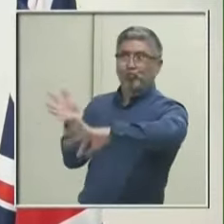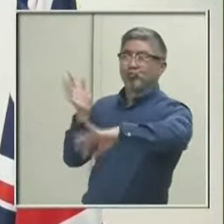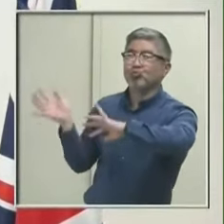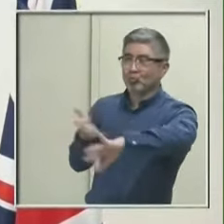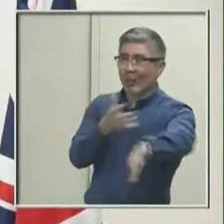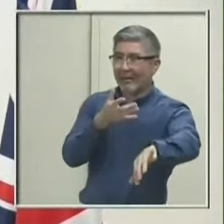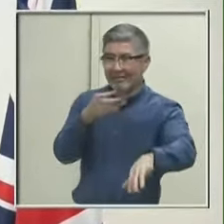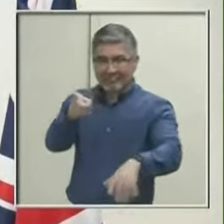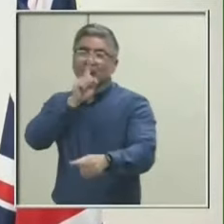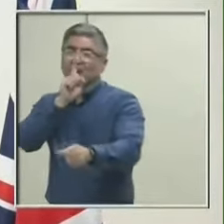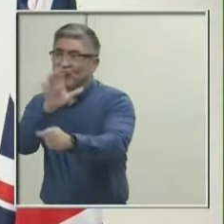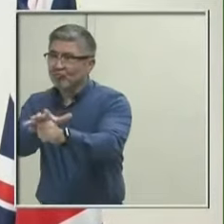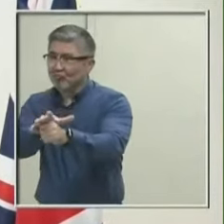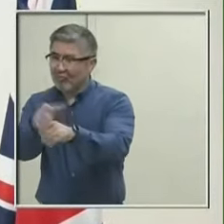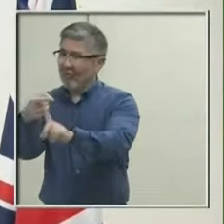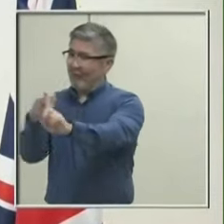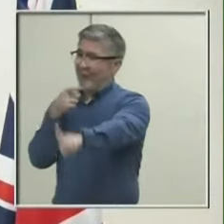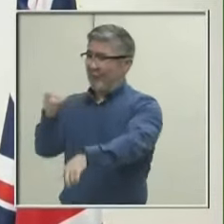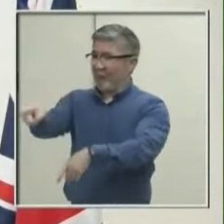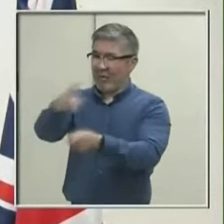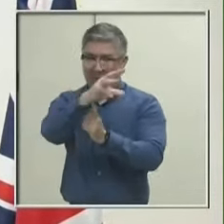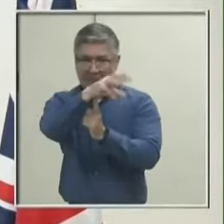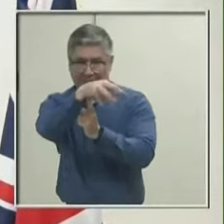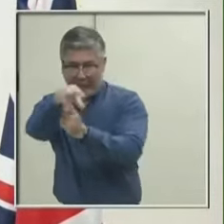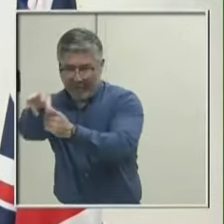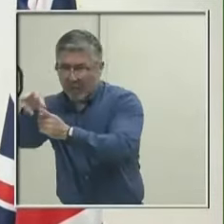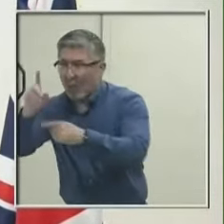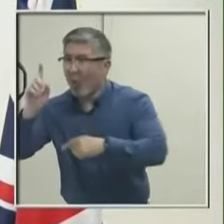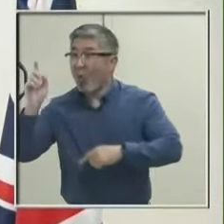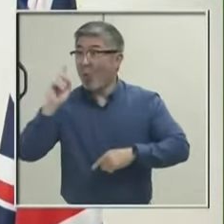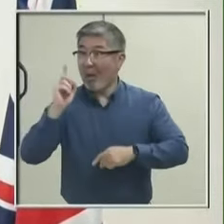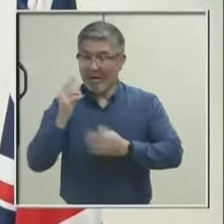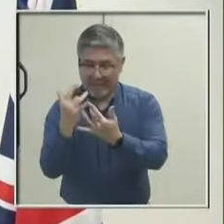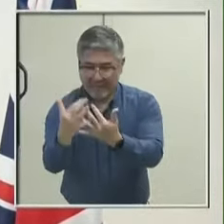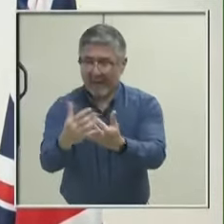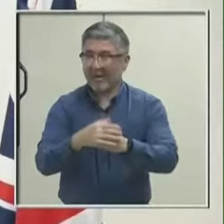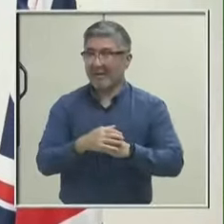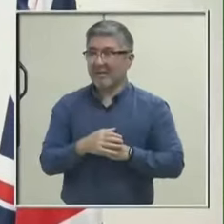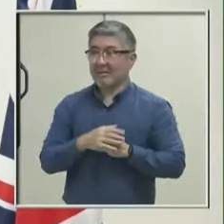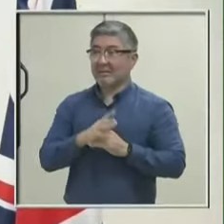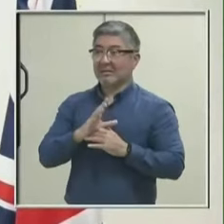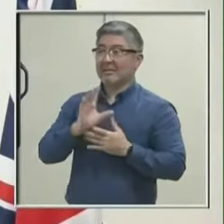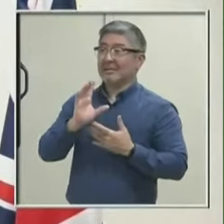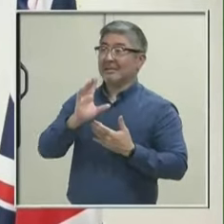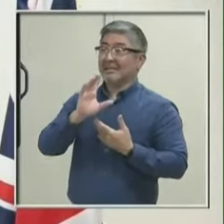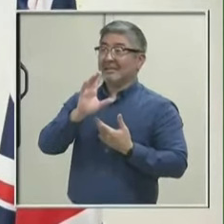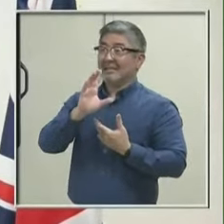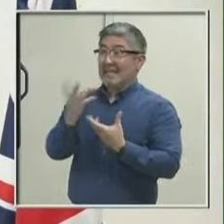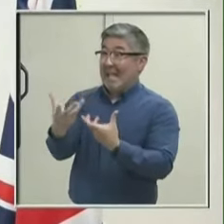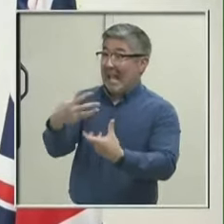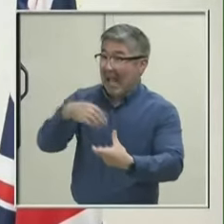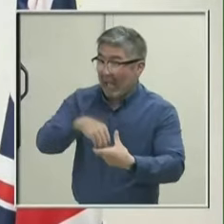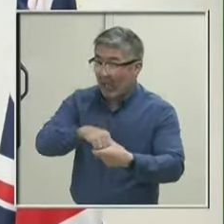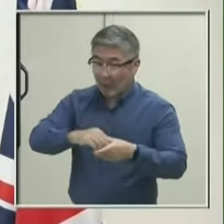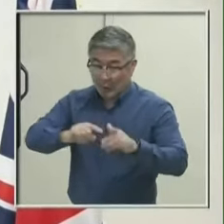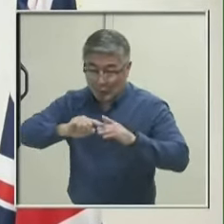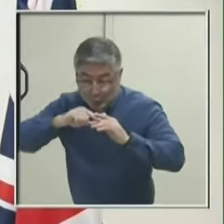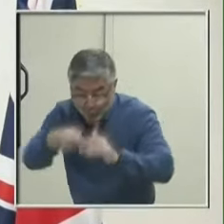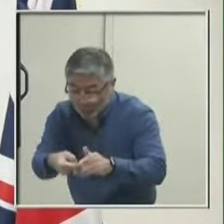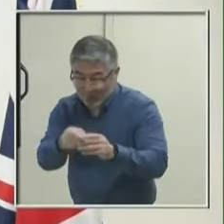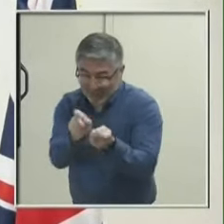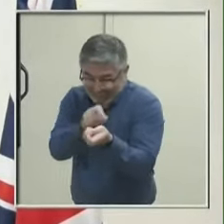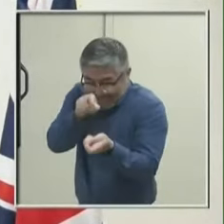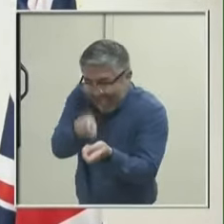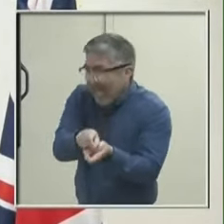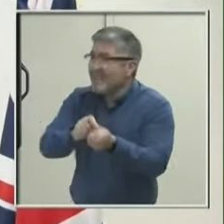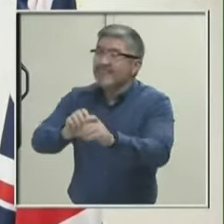that time approximately where the fire is. That does not include a specific origin of exactly where it was. That will be for